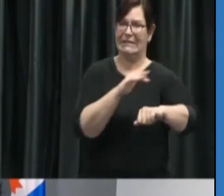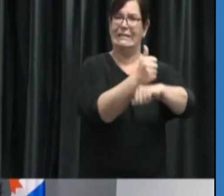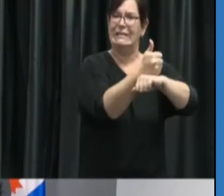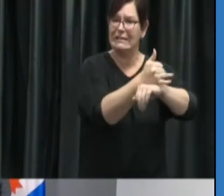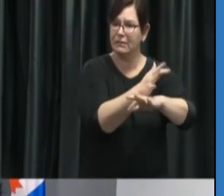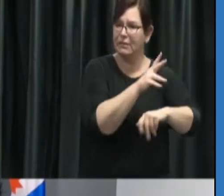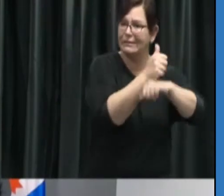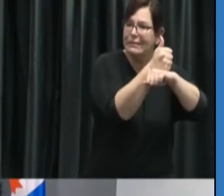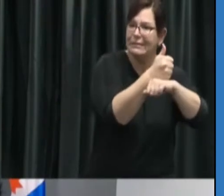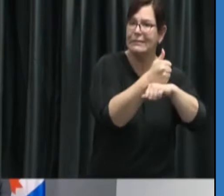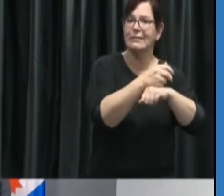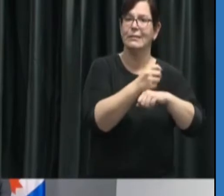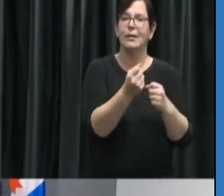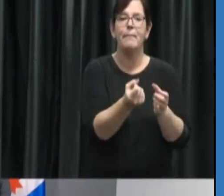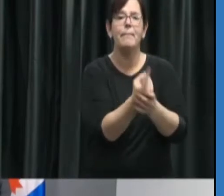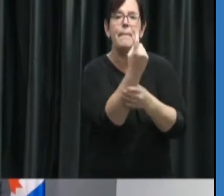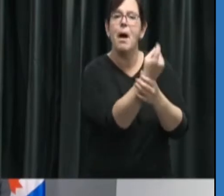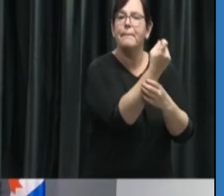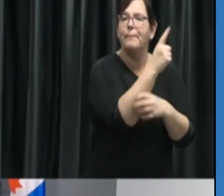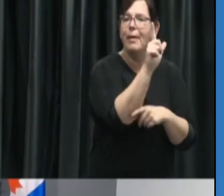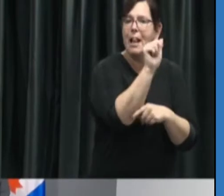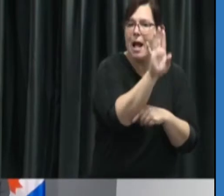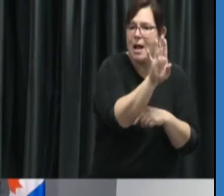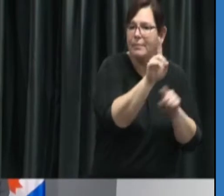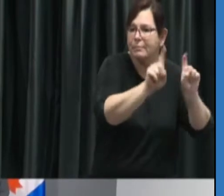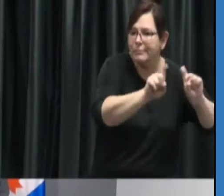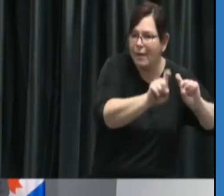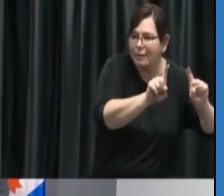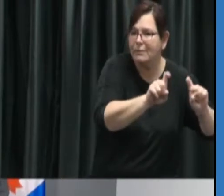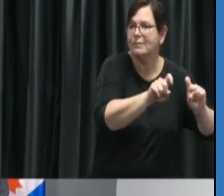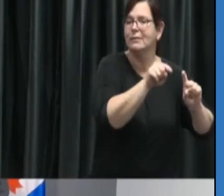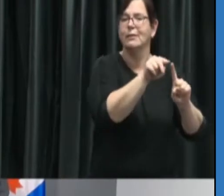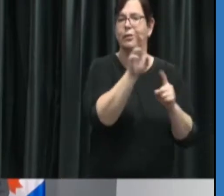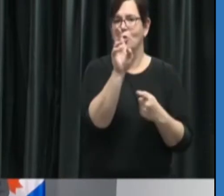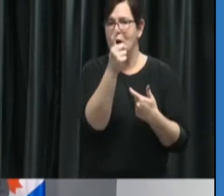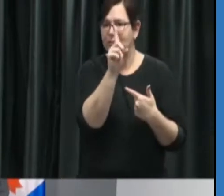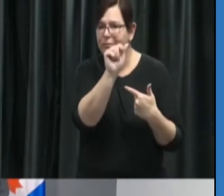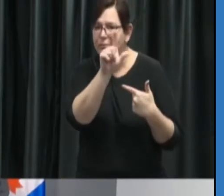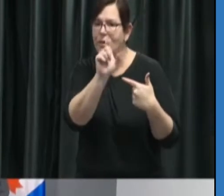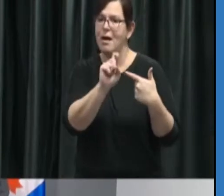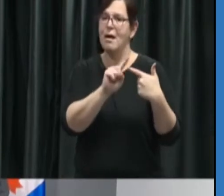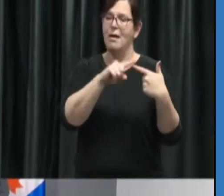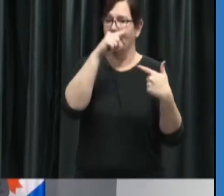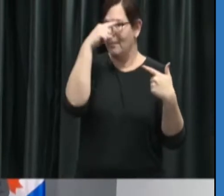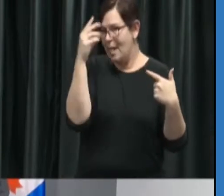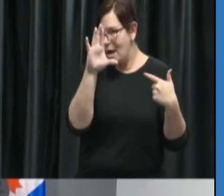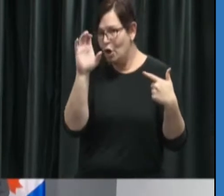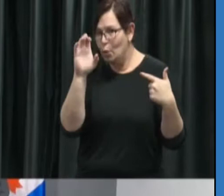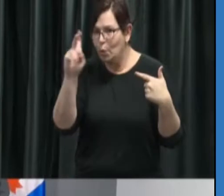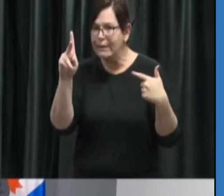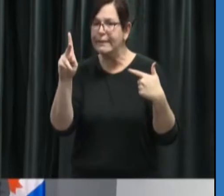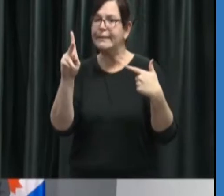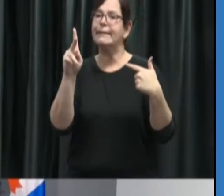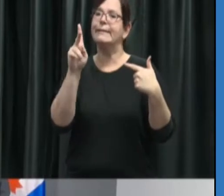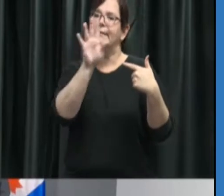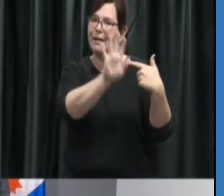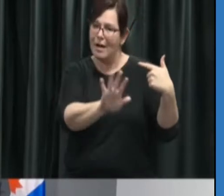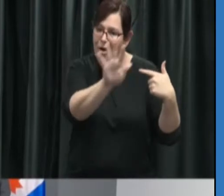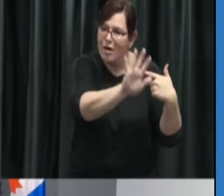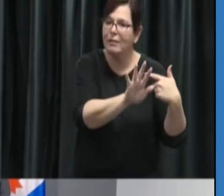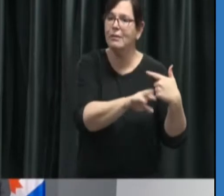that Rexdale and Black Creek part of the city, or for that matter, any other place where a particular location can make a